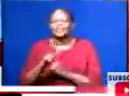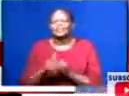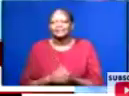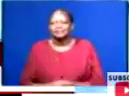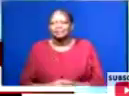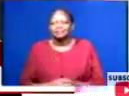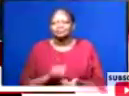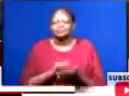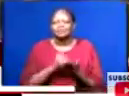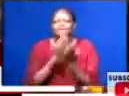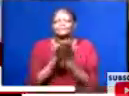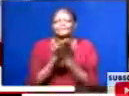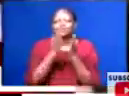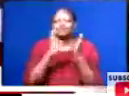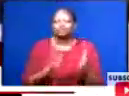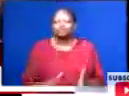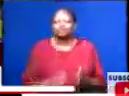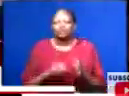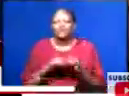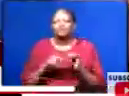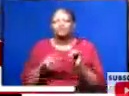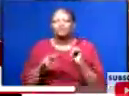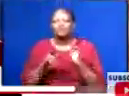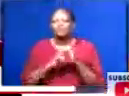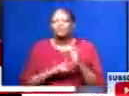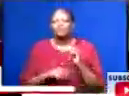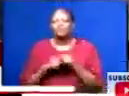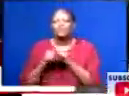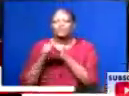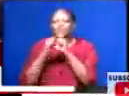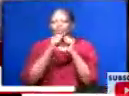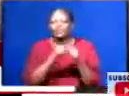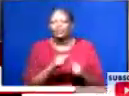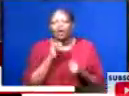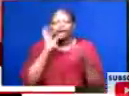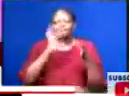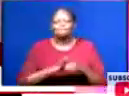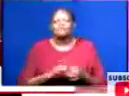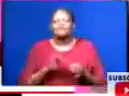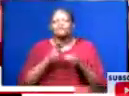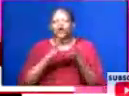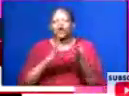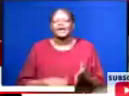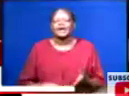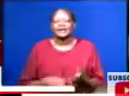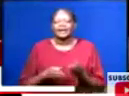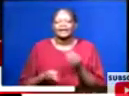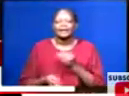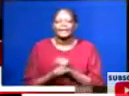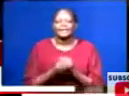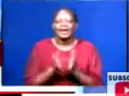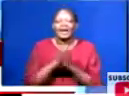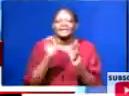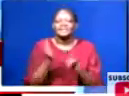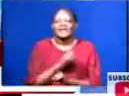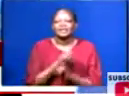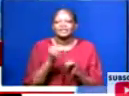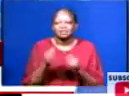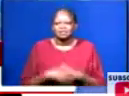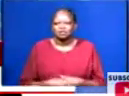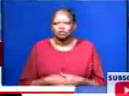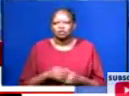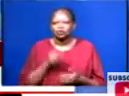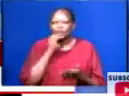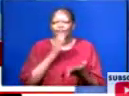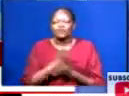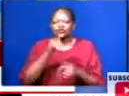the petitioners, over irregularities, non-compliance, voter bribery, and violence were not proved. Kwa hivyo